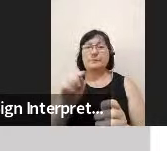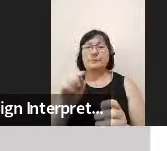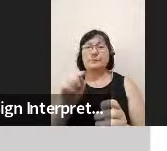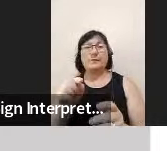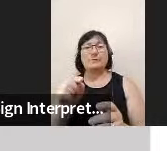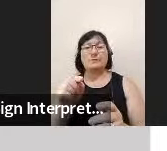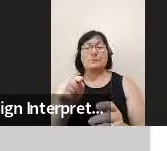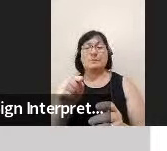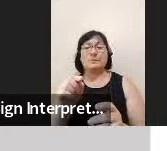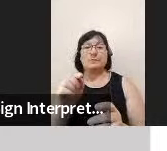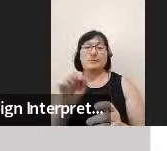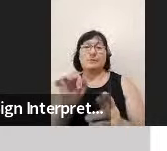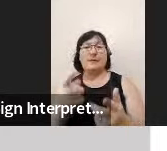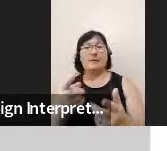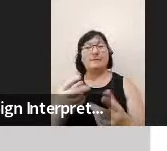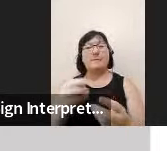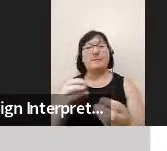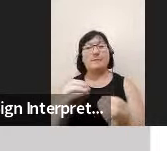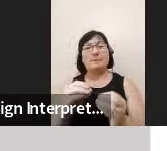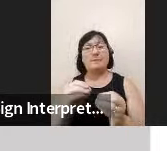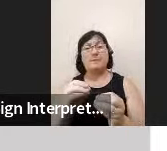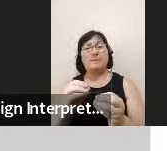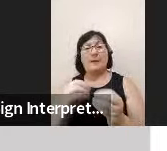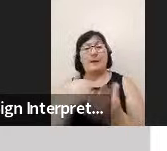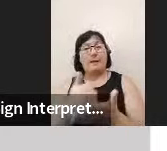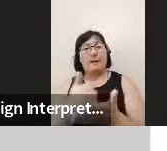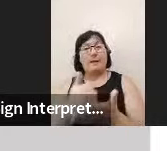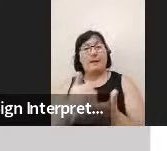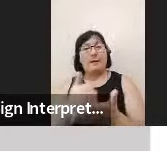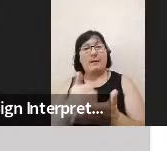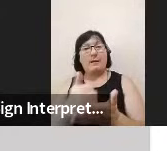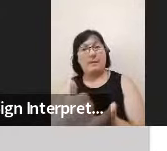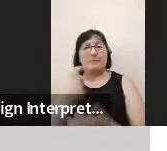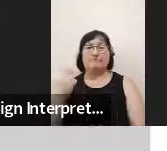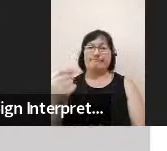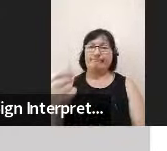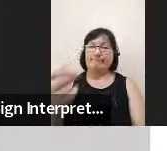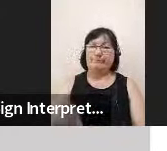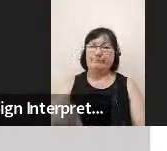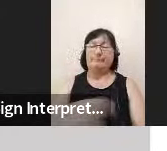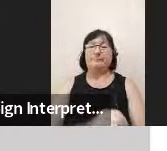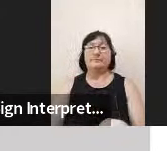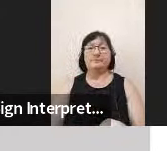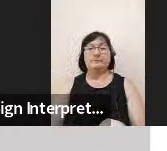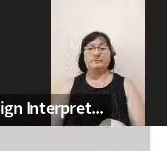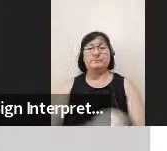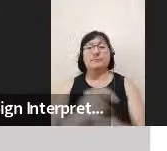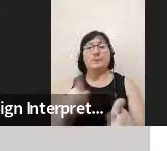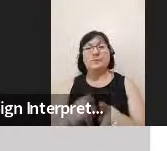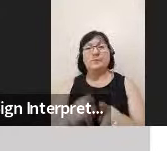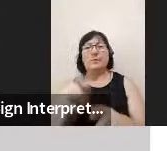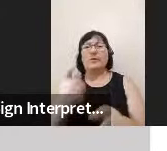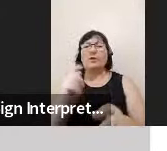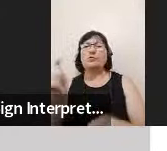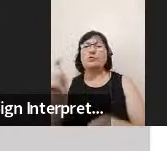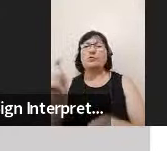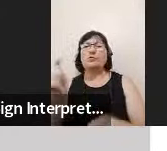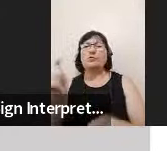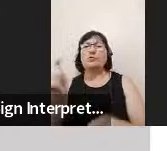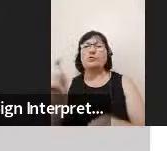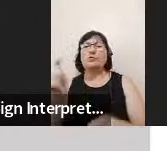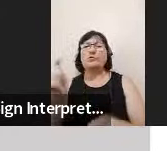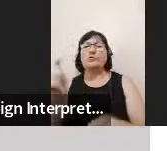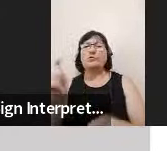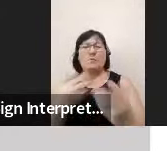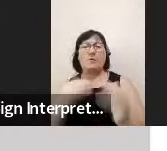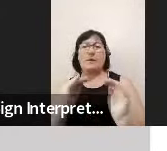also providing constructive partnership with trade. As we're developing and building these programs, we in